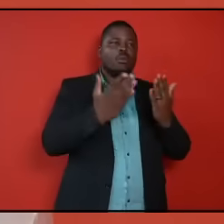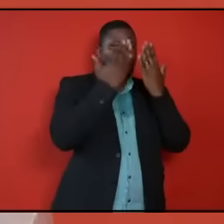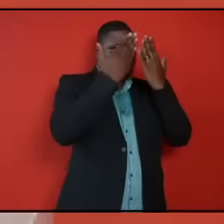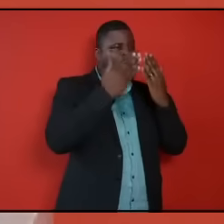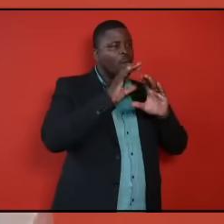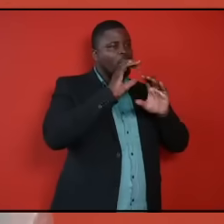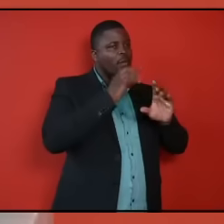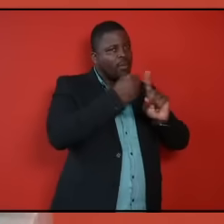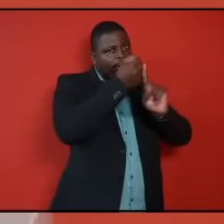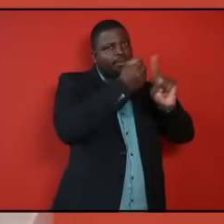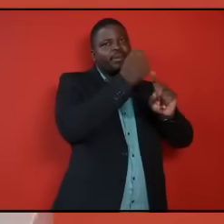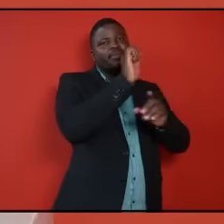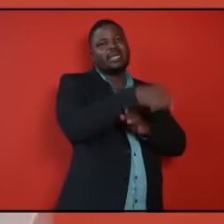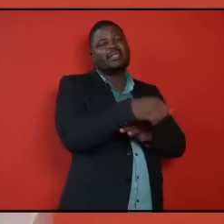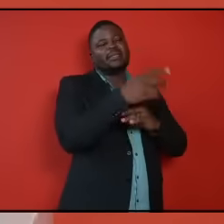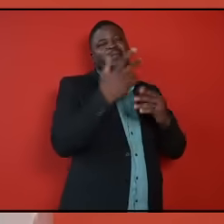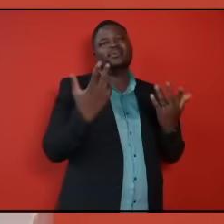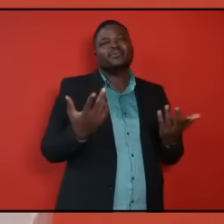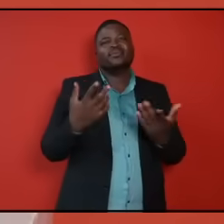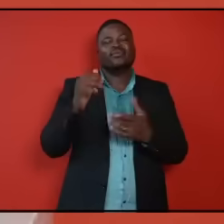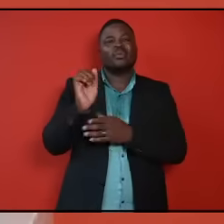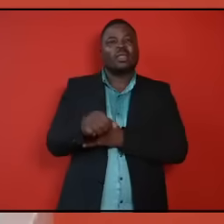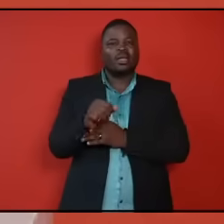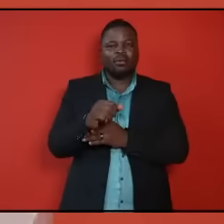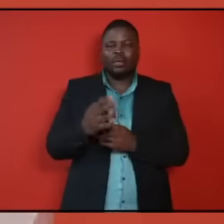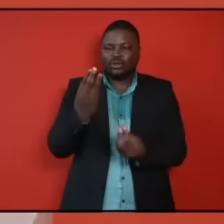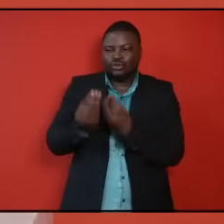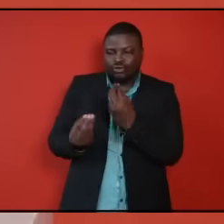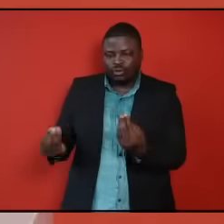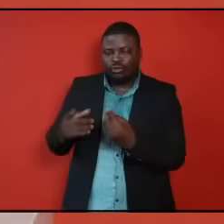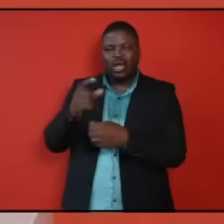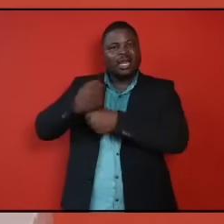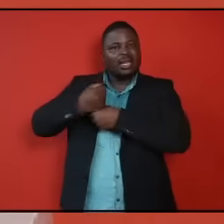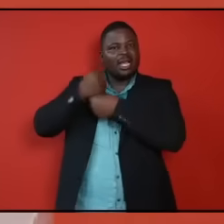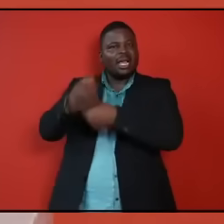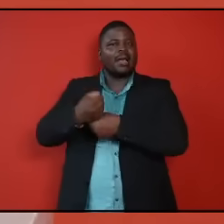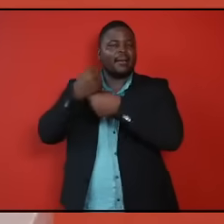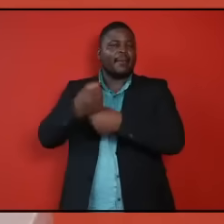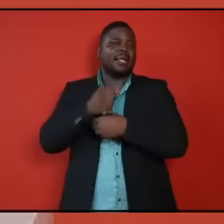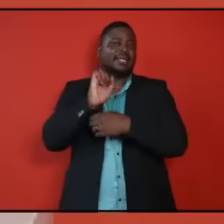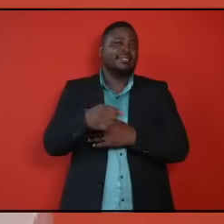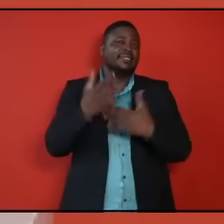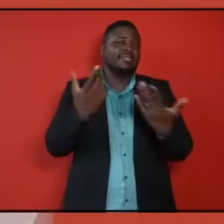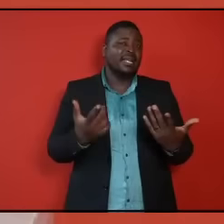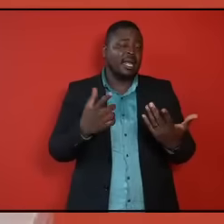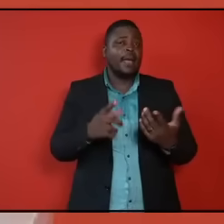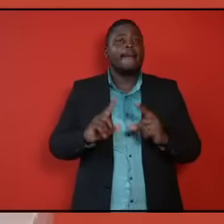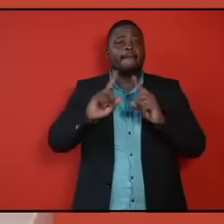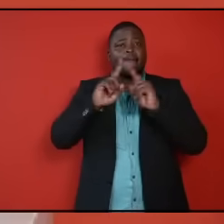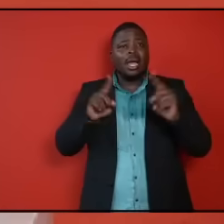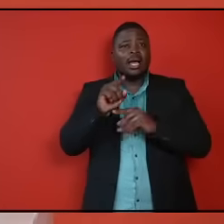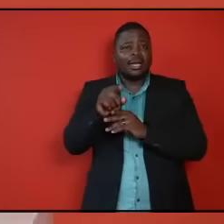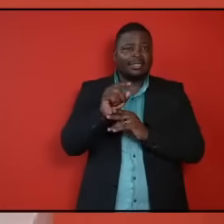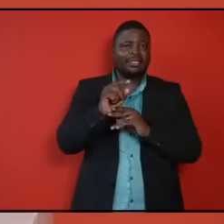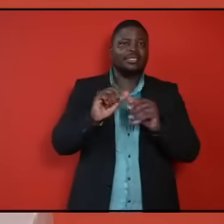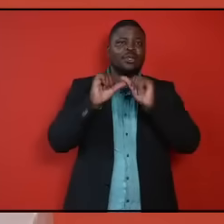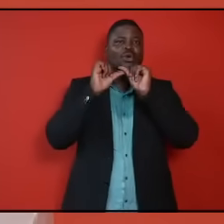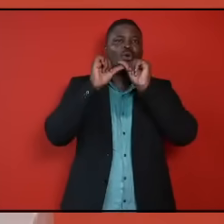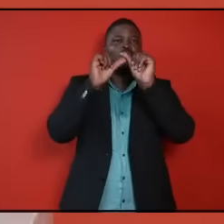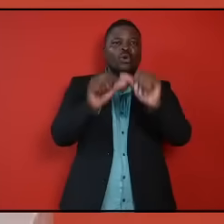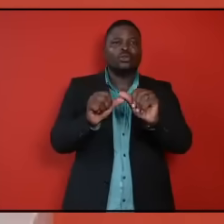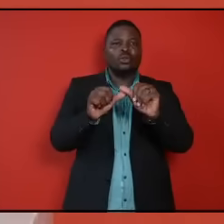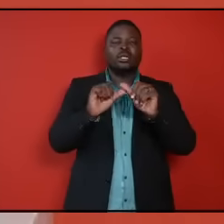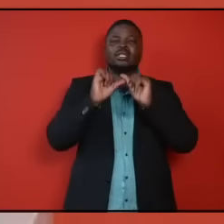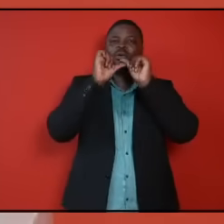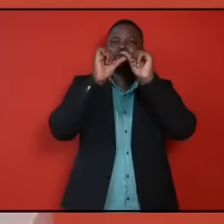campaign, Mtwane Eskoleni campaign. It is your constant interaction with ordinary people on